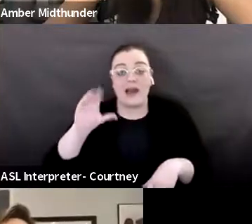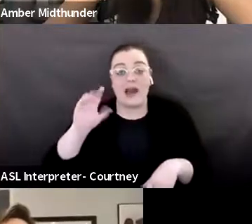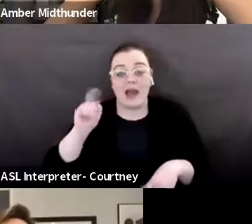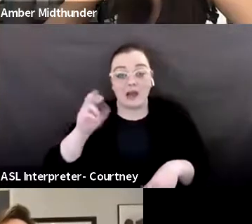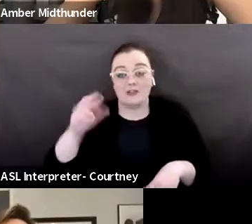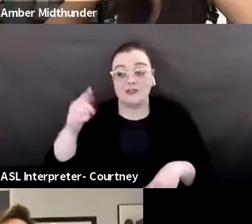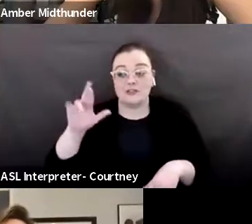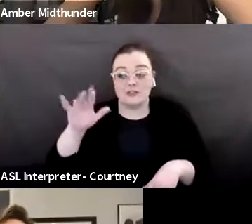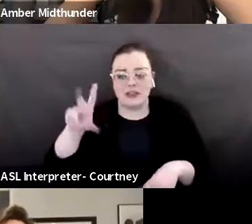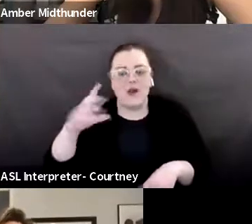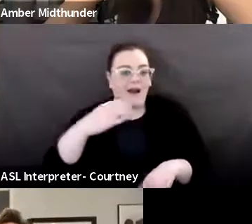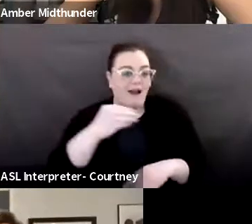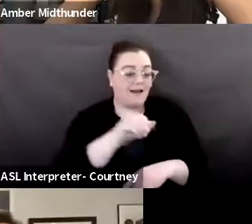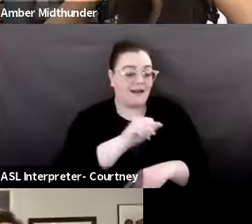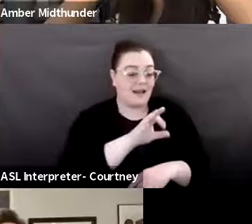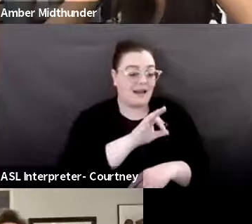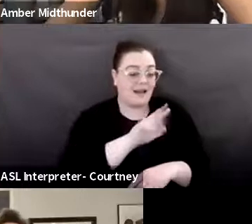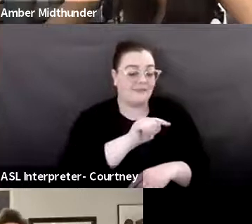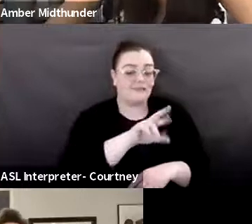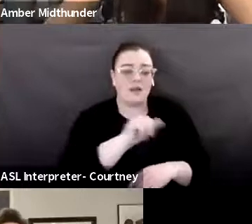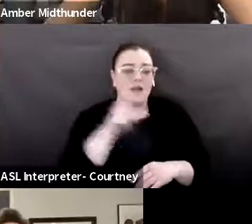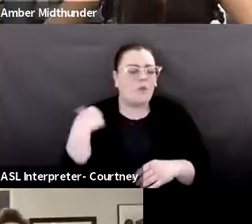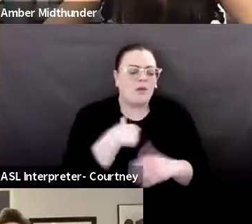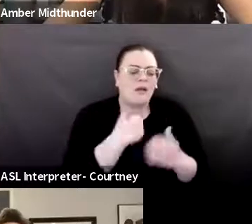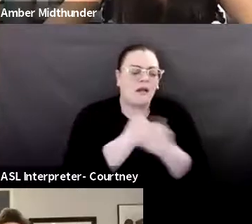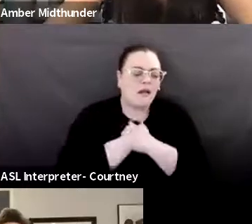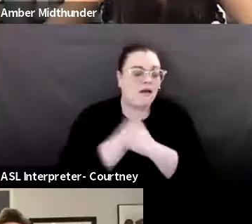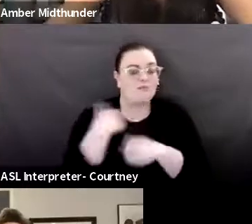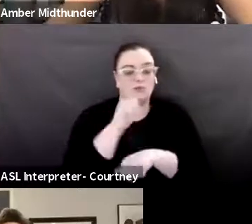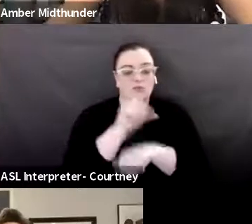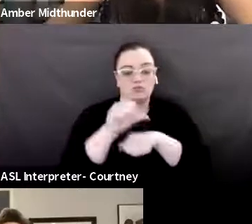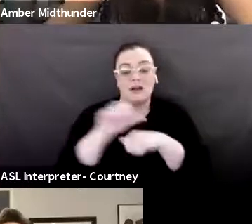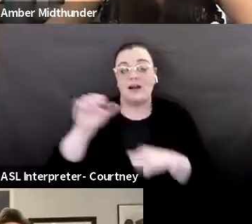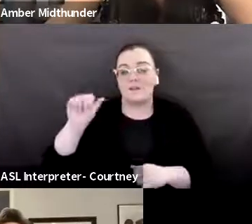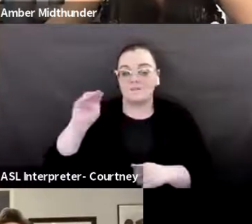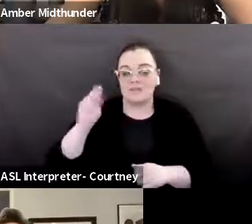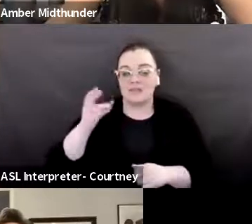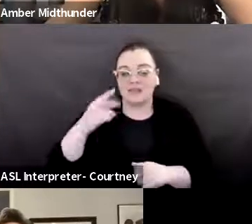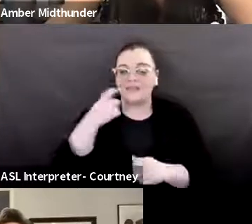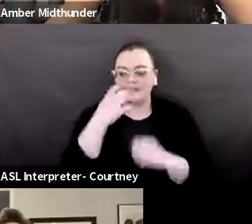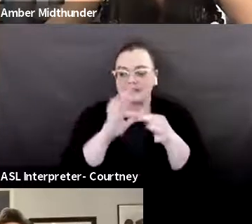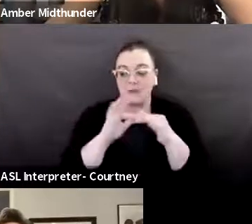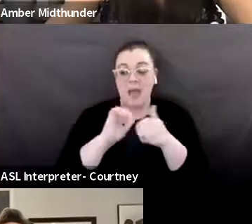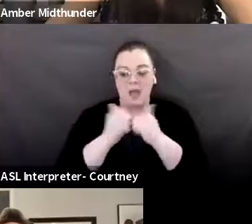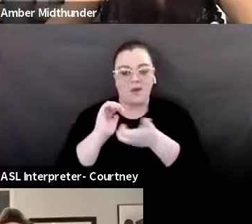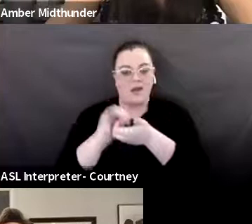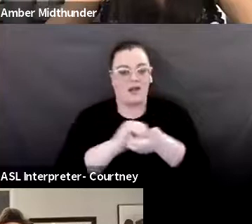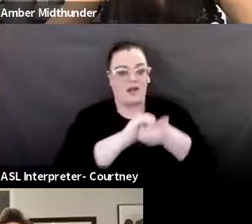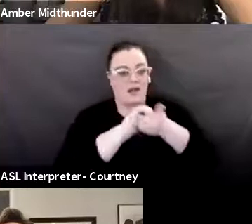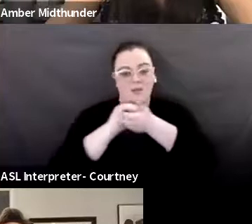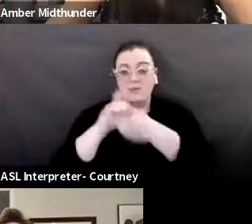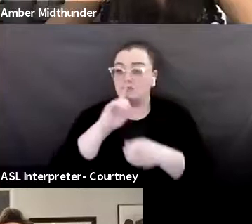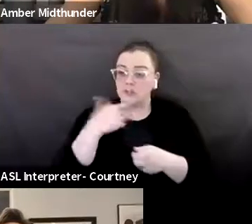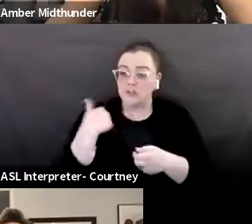so this is what we do. We love our craft. And Amber, you're just saying that, how do we collaborate? So we're so good